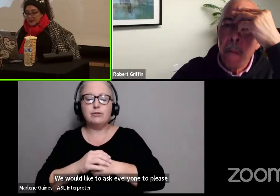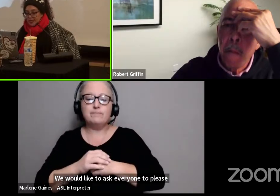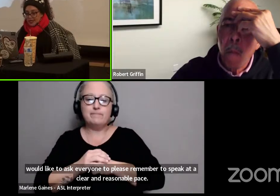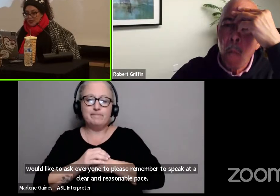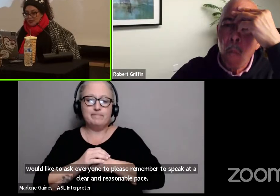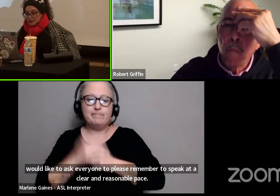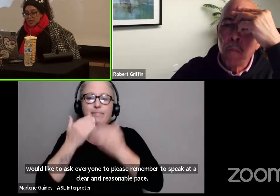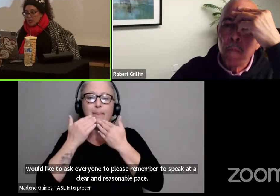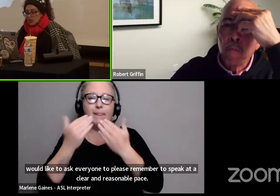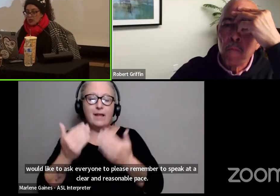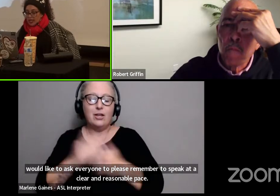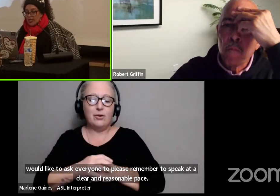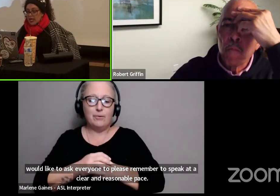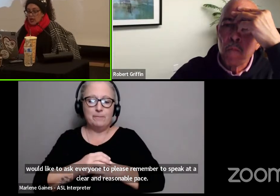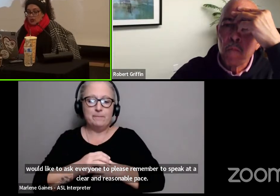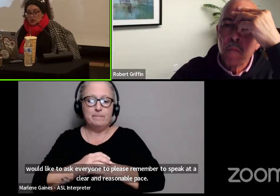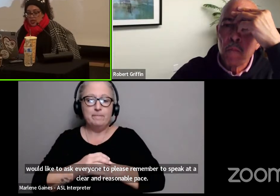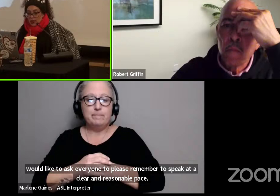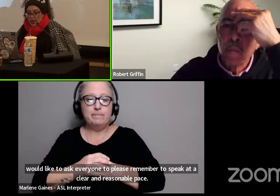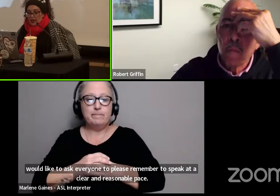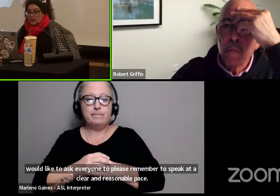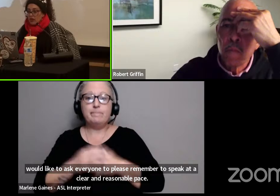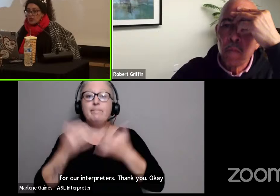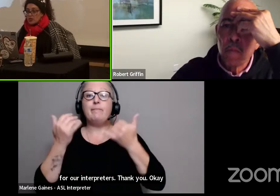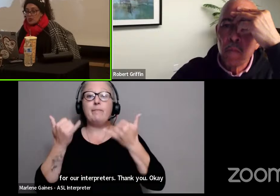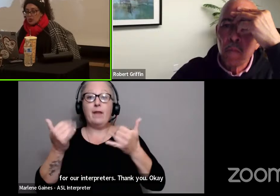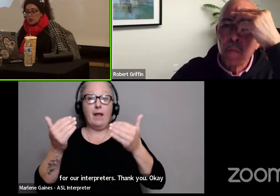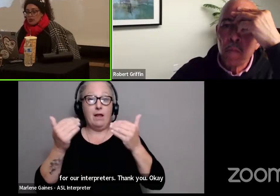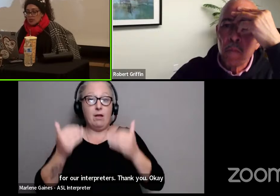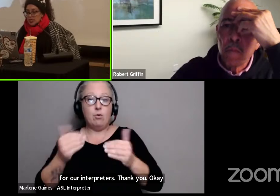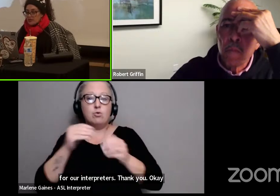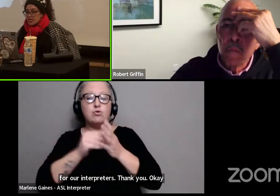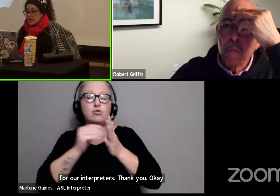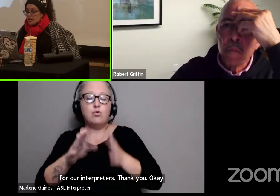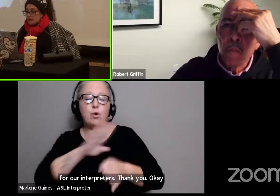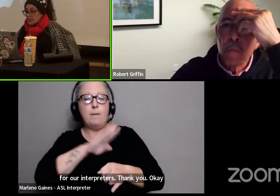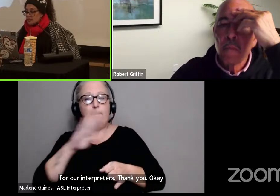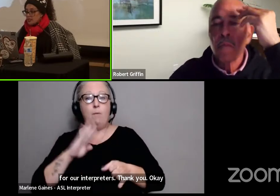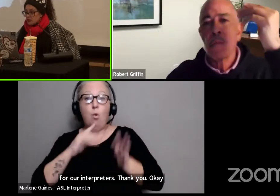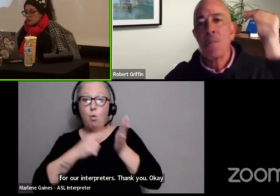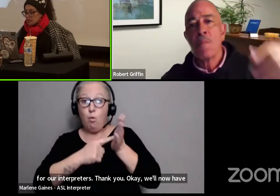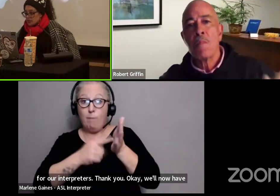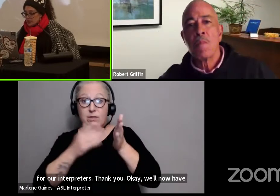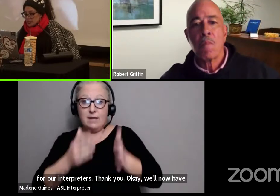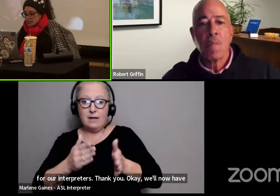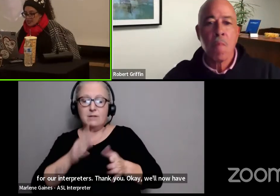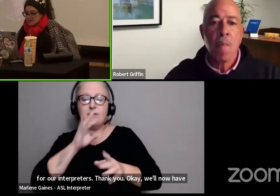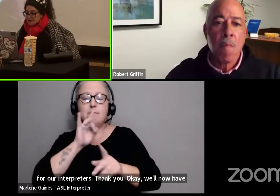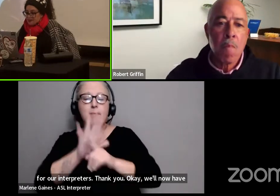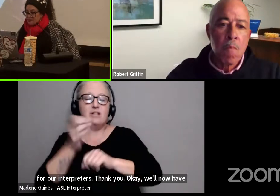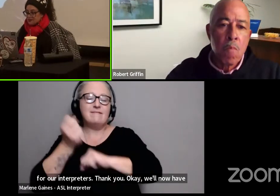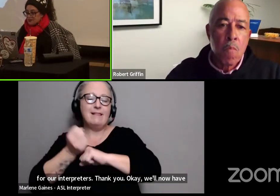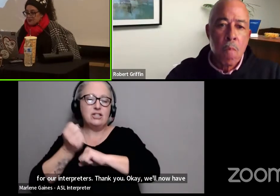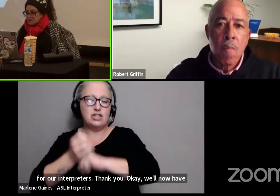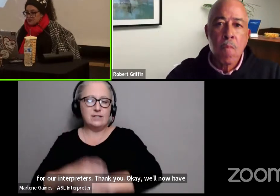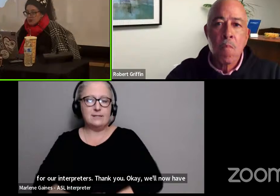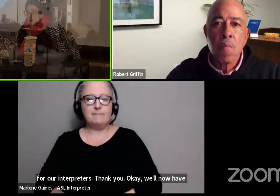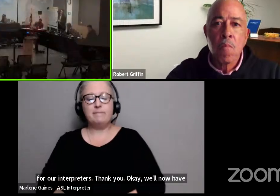interpreters. Thank you. Okay, we'll now have our student board representatives lead us with the Pledge of Allegiance.